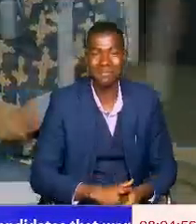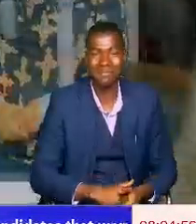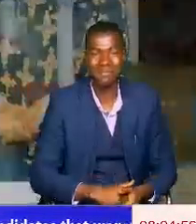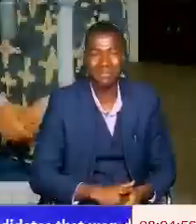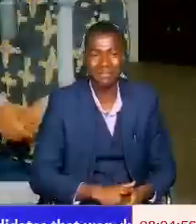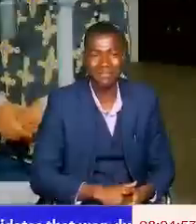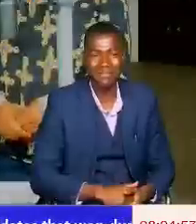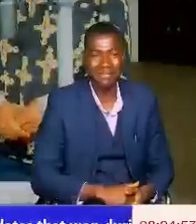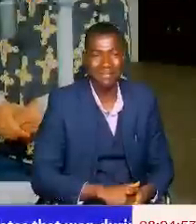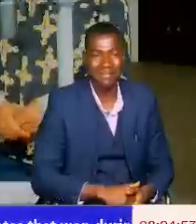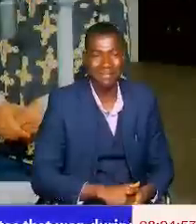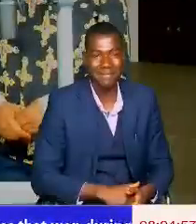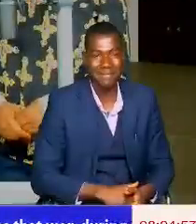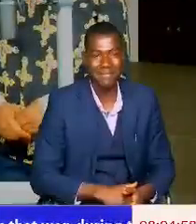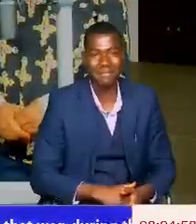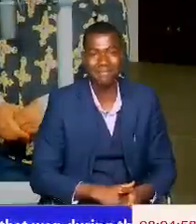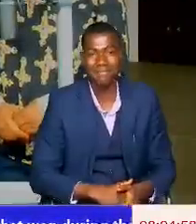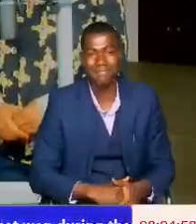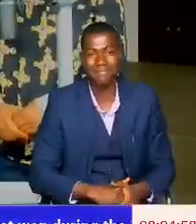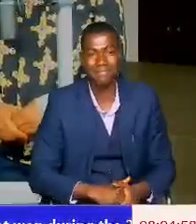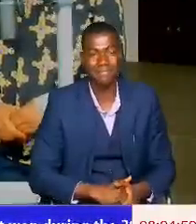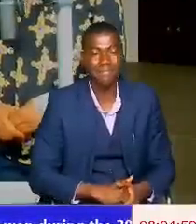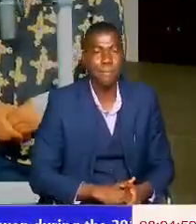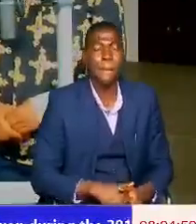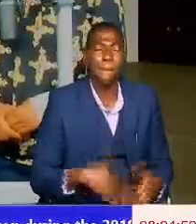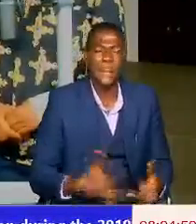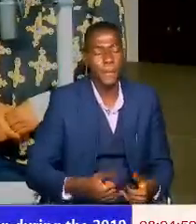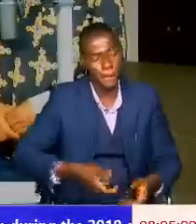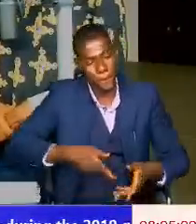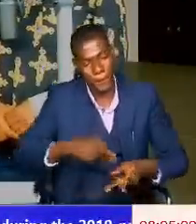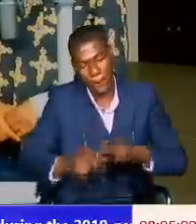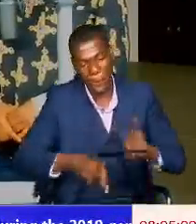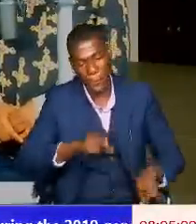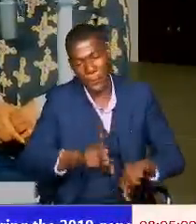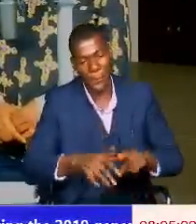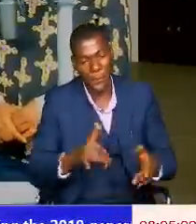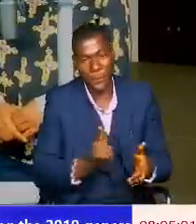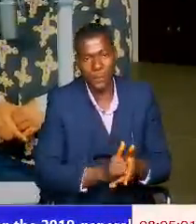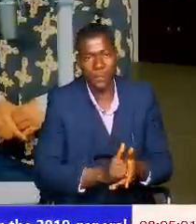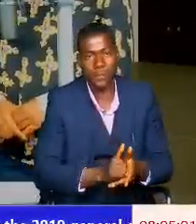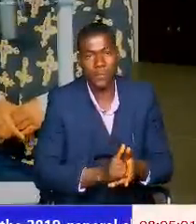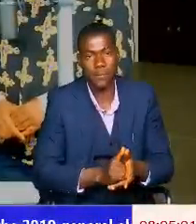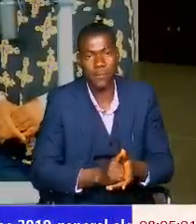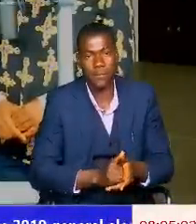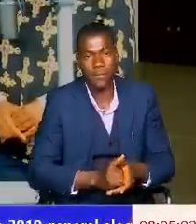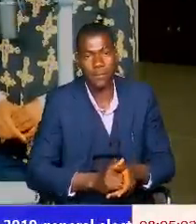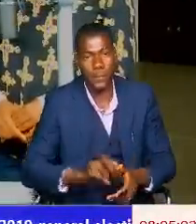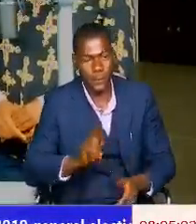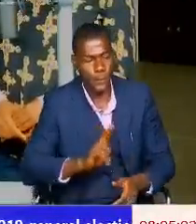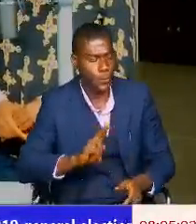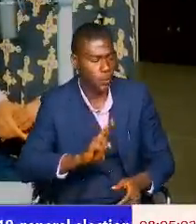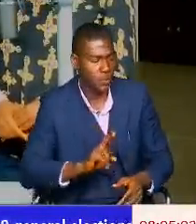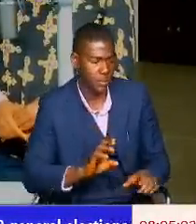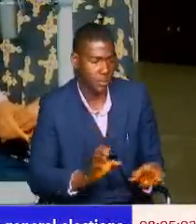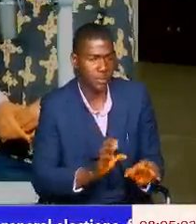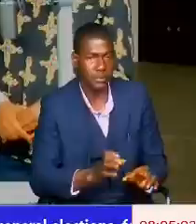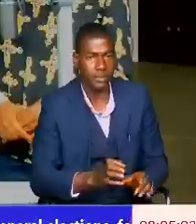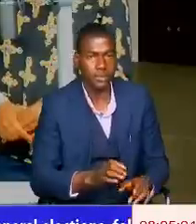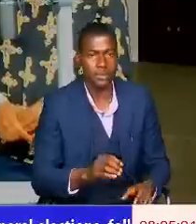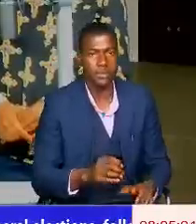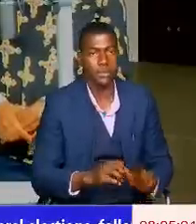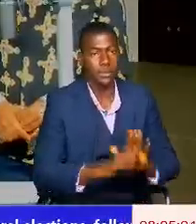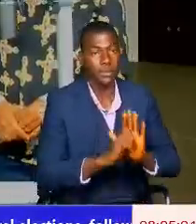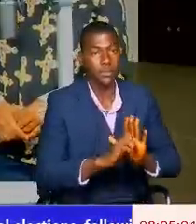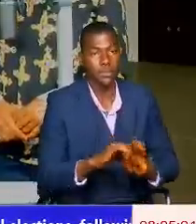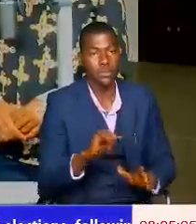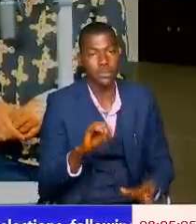Make I try reduce them. You see, the people way like I tell. Yes, sir. Way they observe.